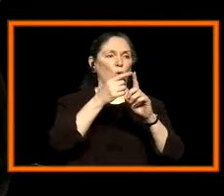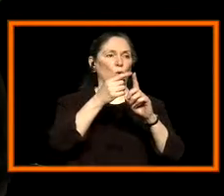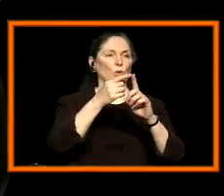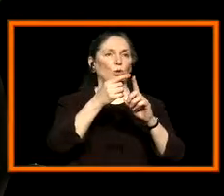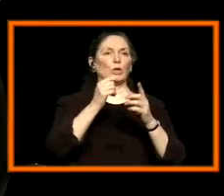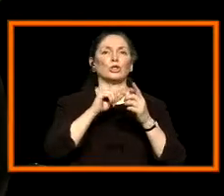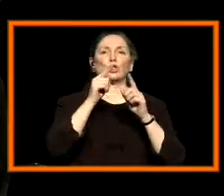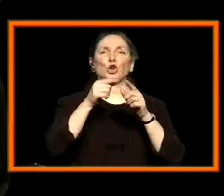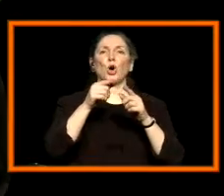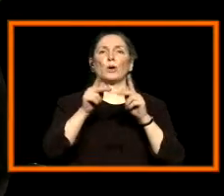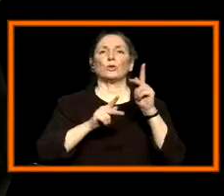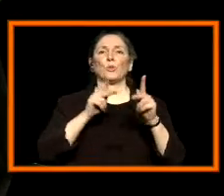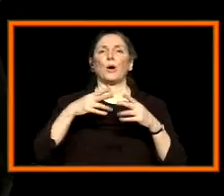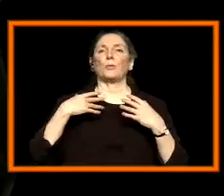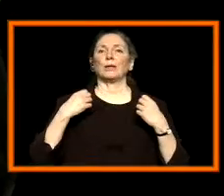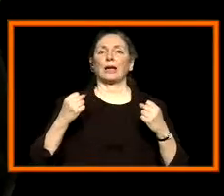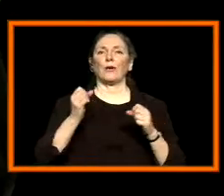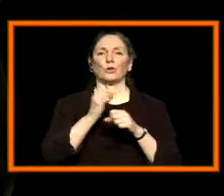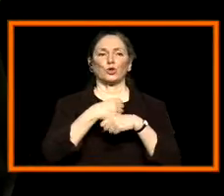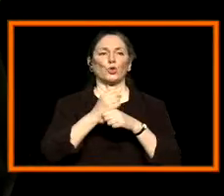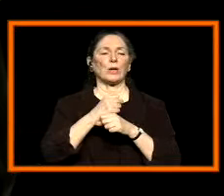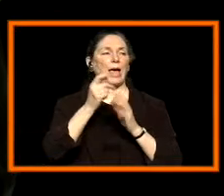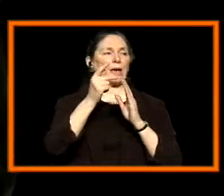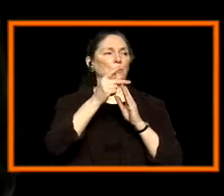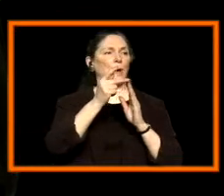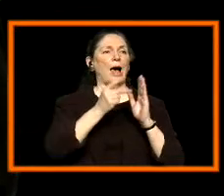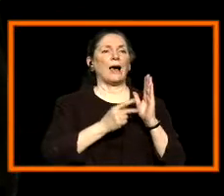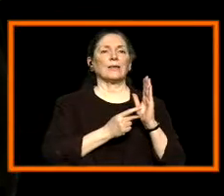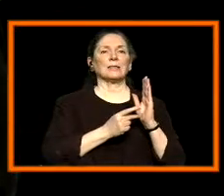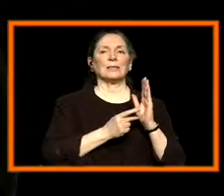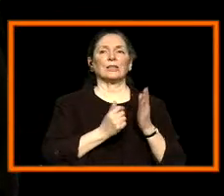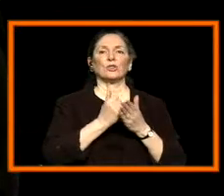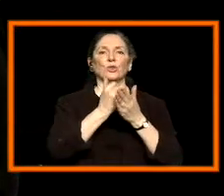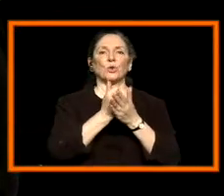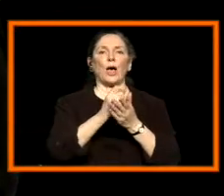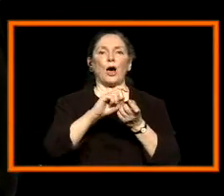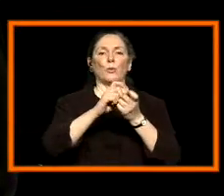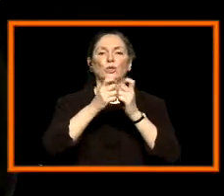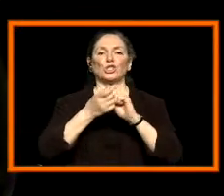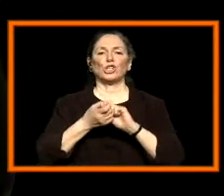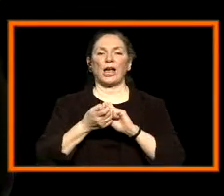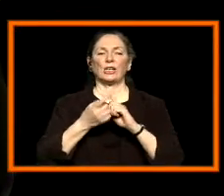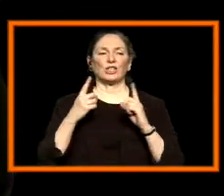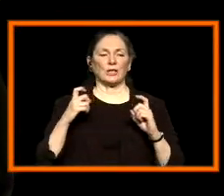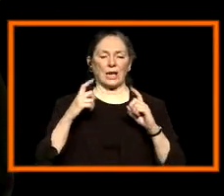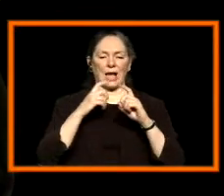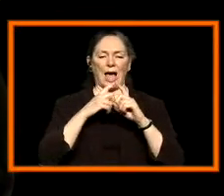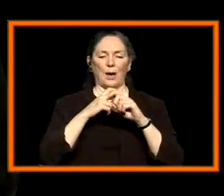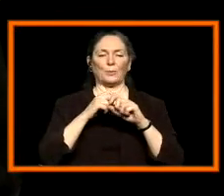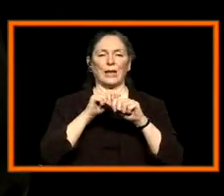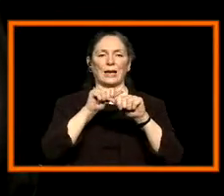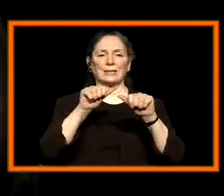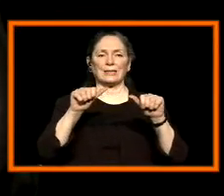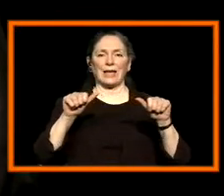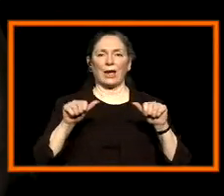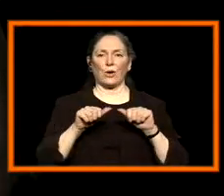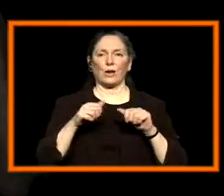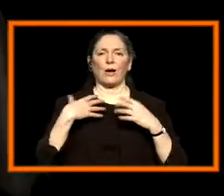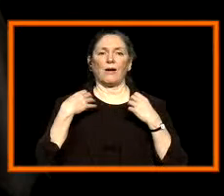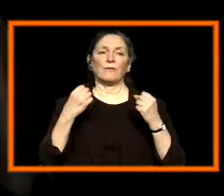go into public health to create policies to help change this complex landscape of